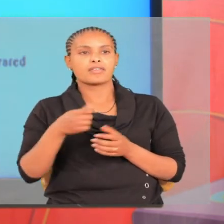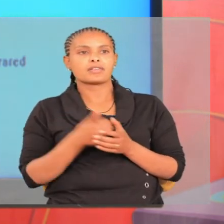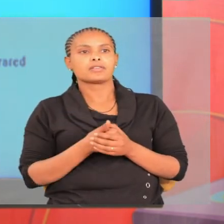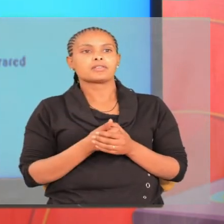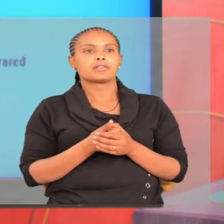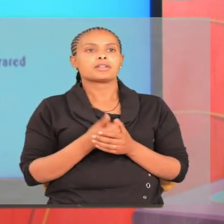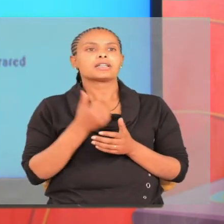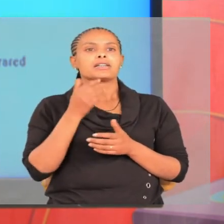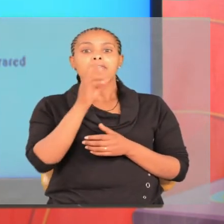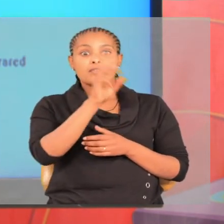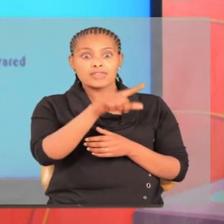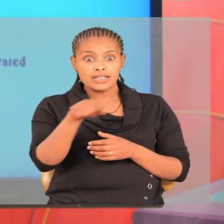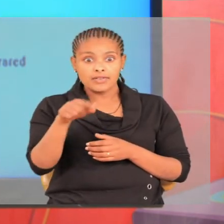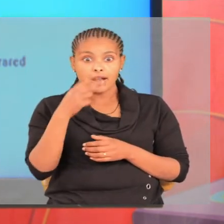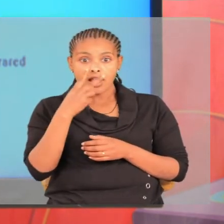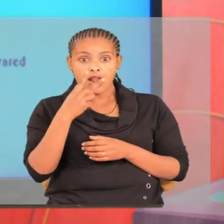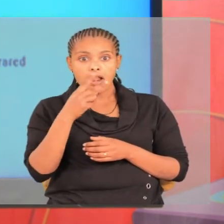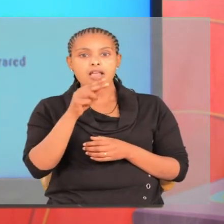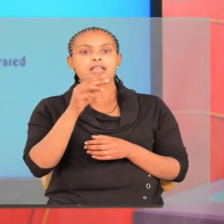visible spectrum,